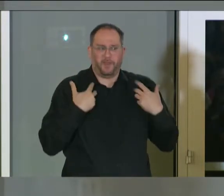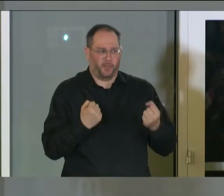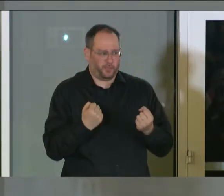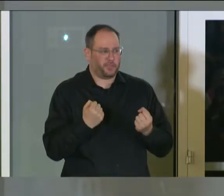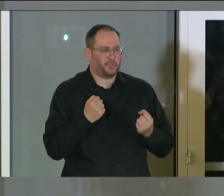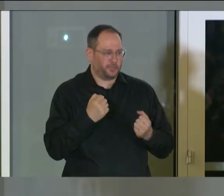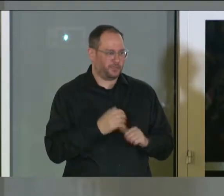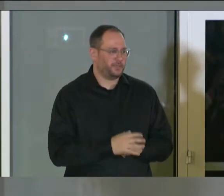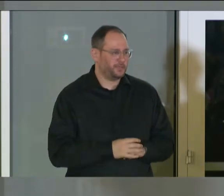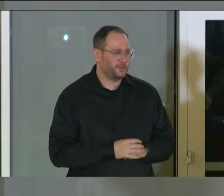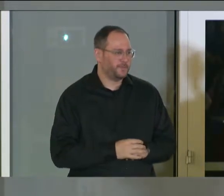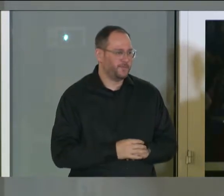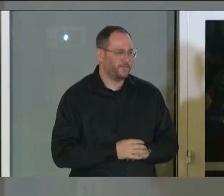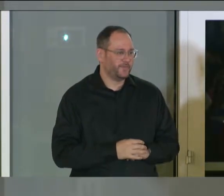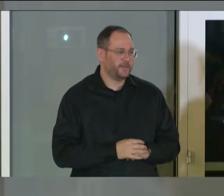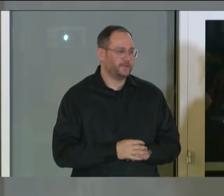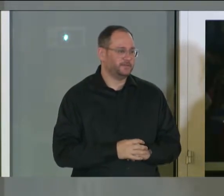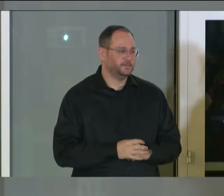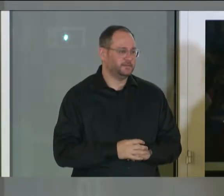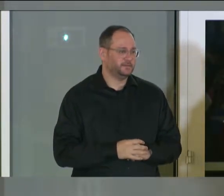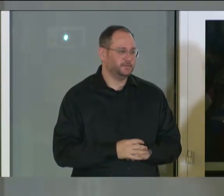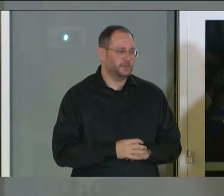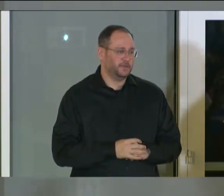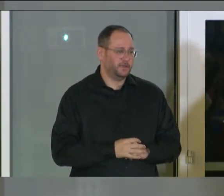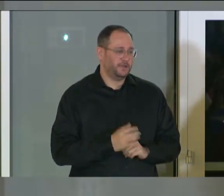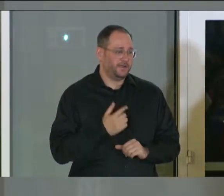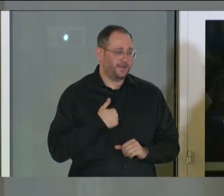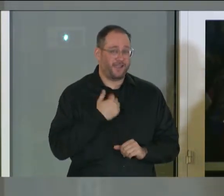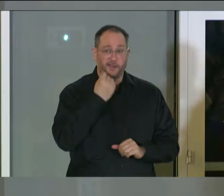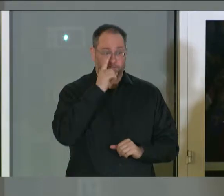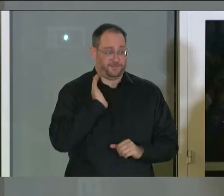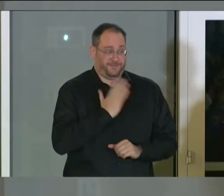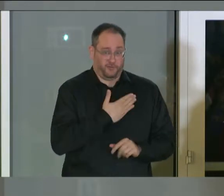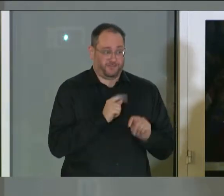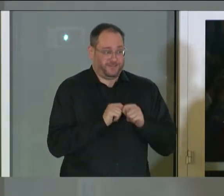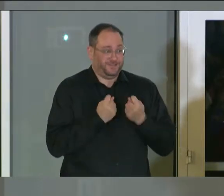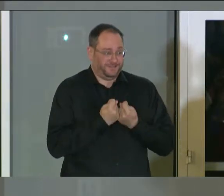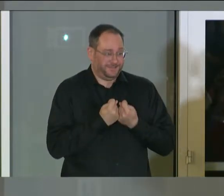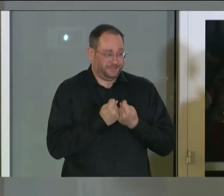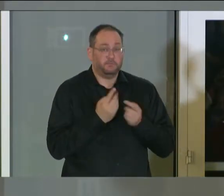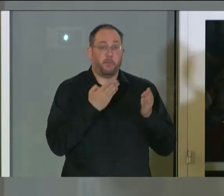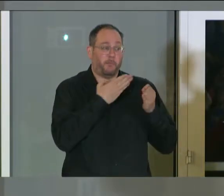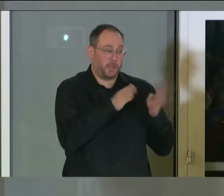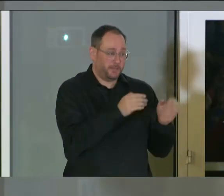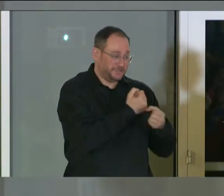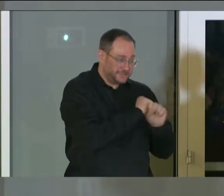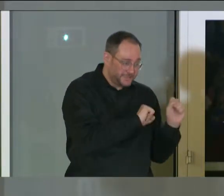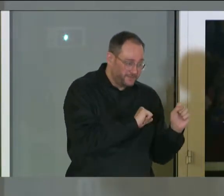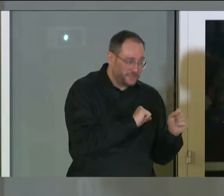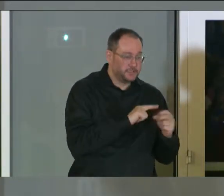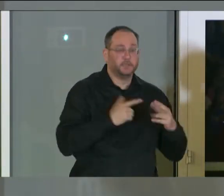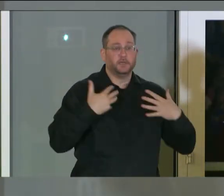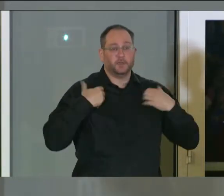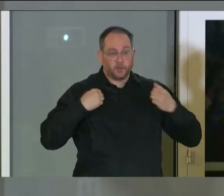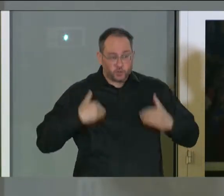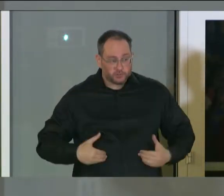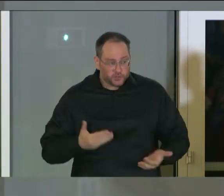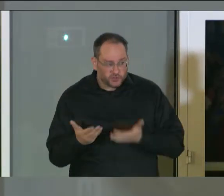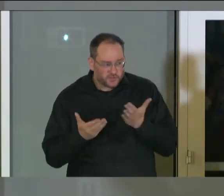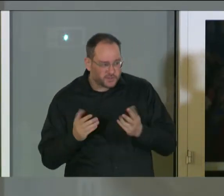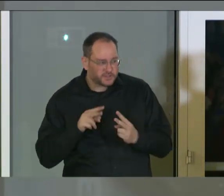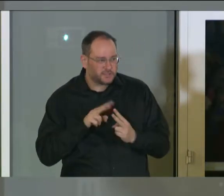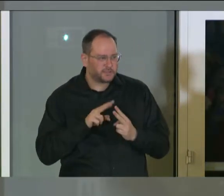be assured that my team, from public safety to human services, is very focused on the role